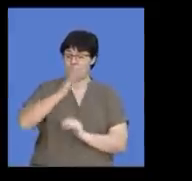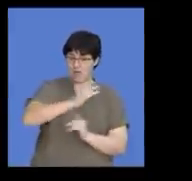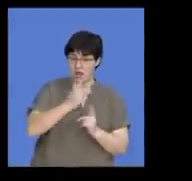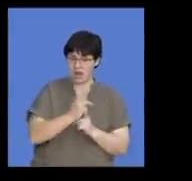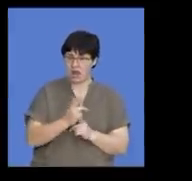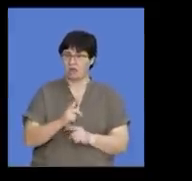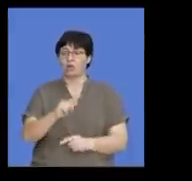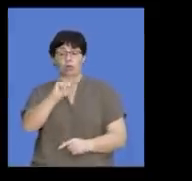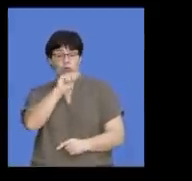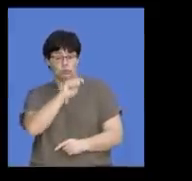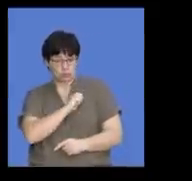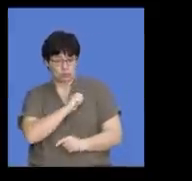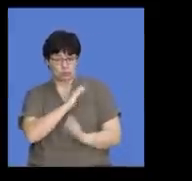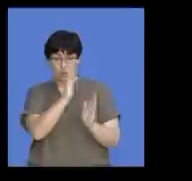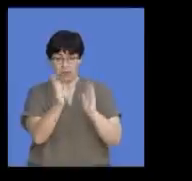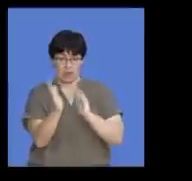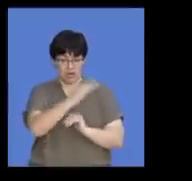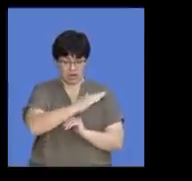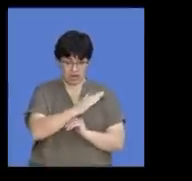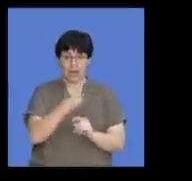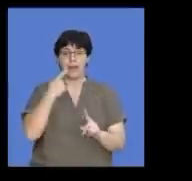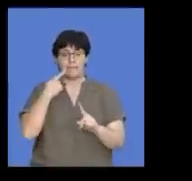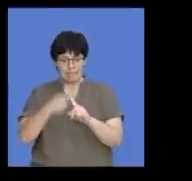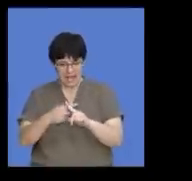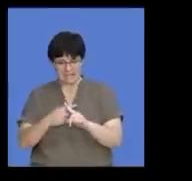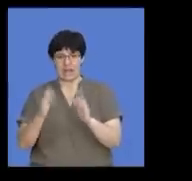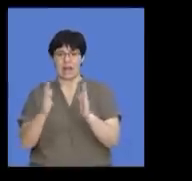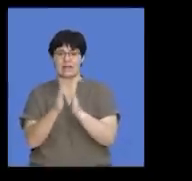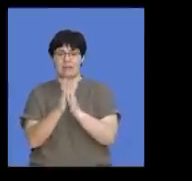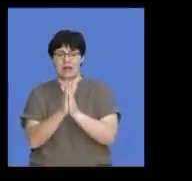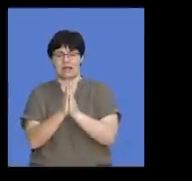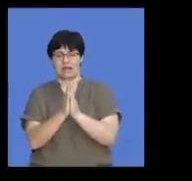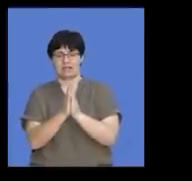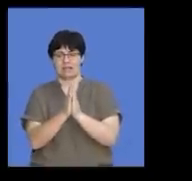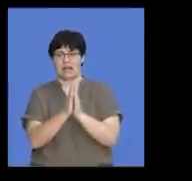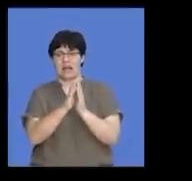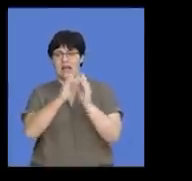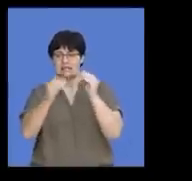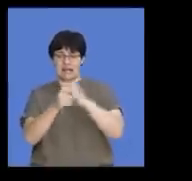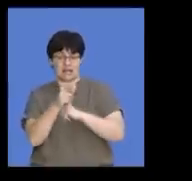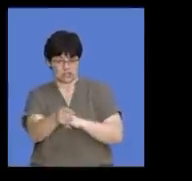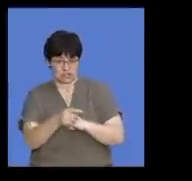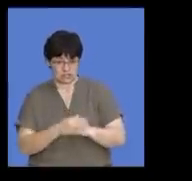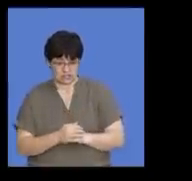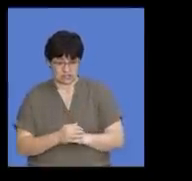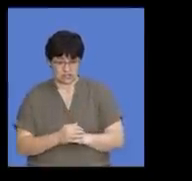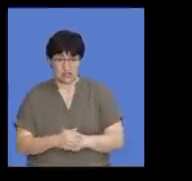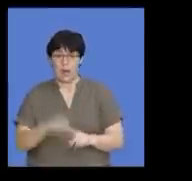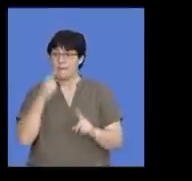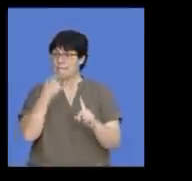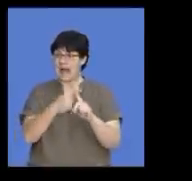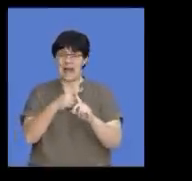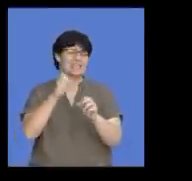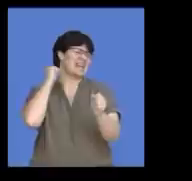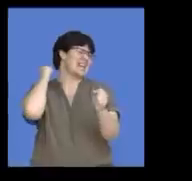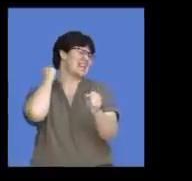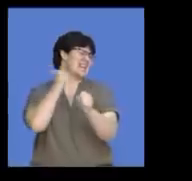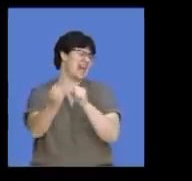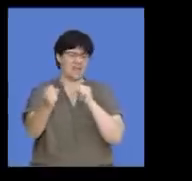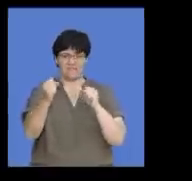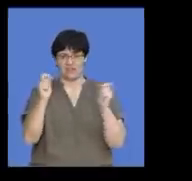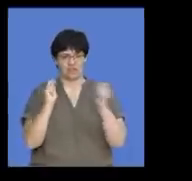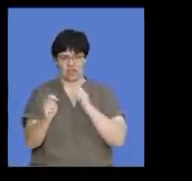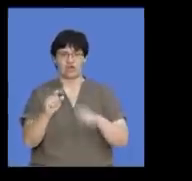to true bearing plus magnetic declination. Note the plus sign never changes. Why?